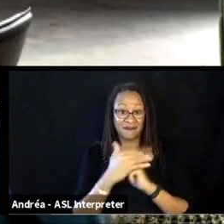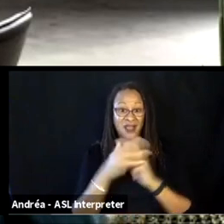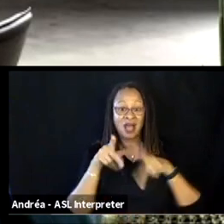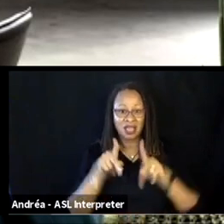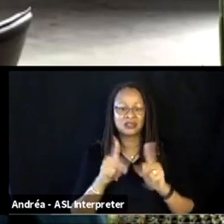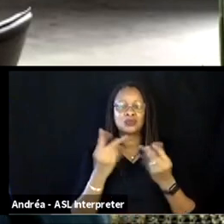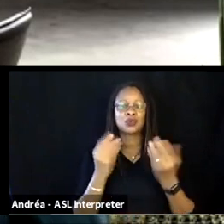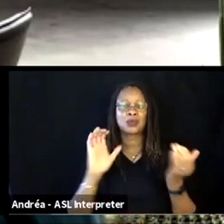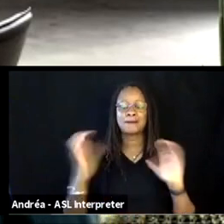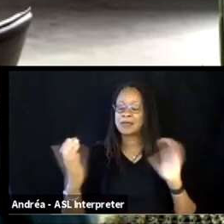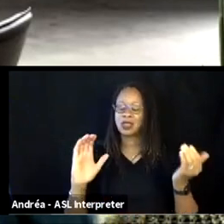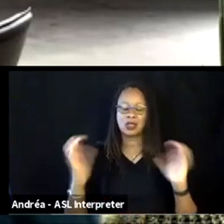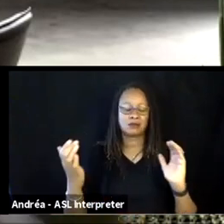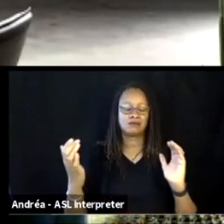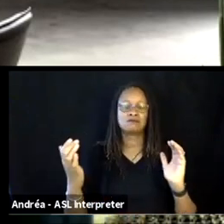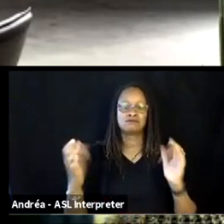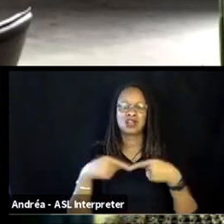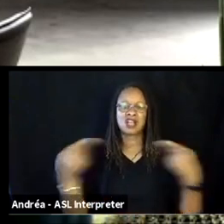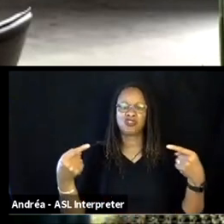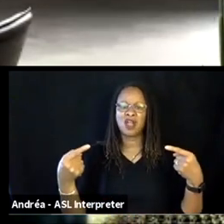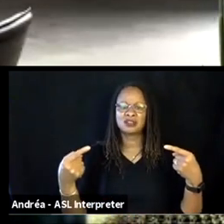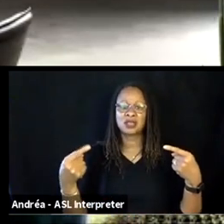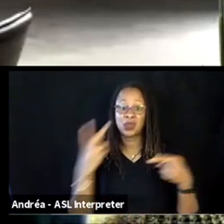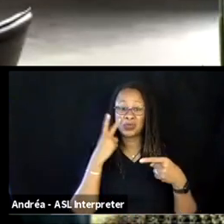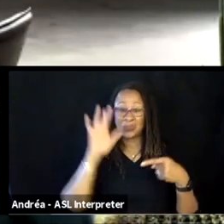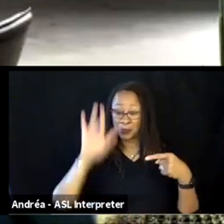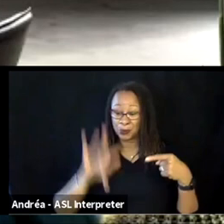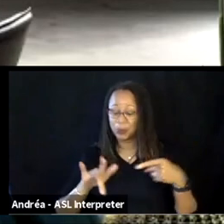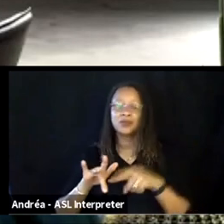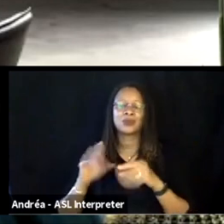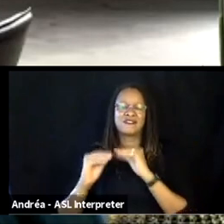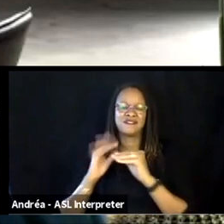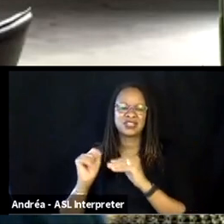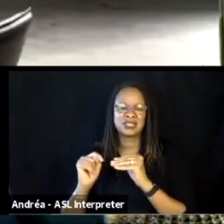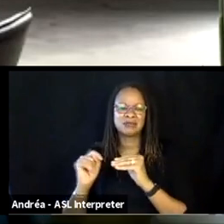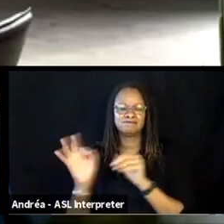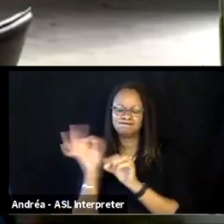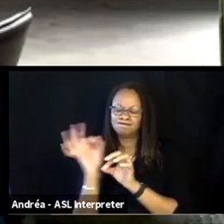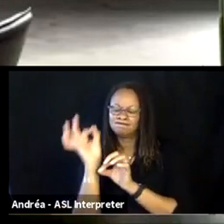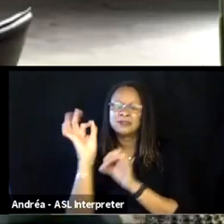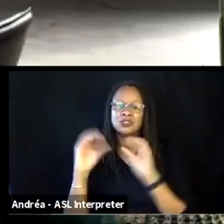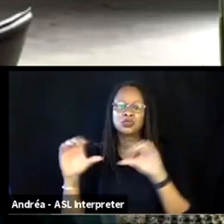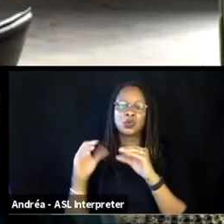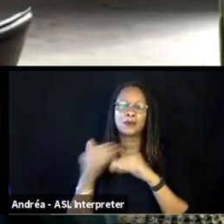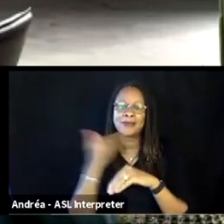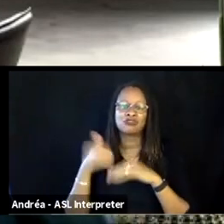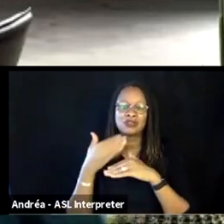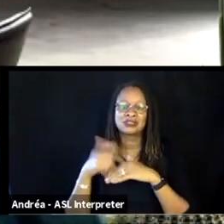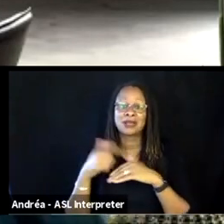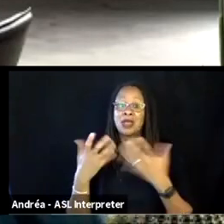contrast. If we see gaps, we can easily amend them and do better. Hopefully we're performing at much higher